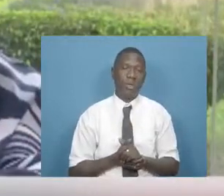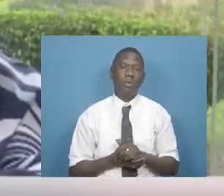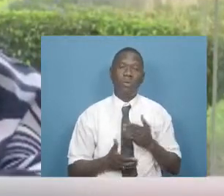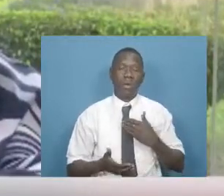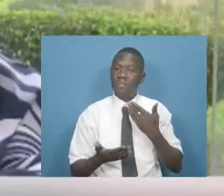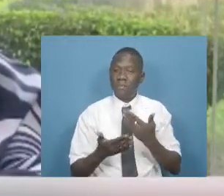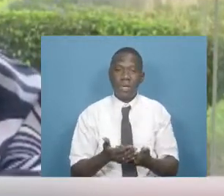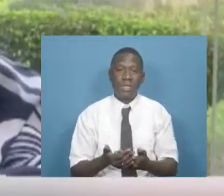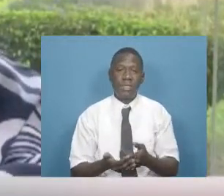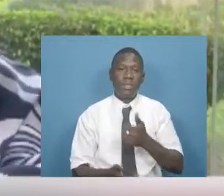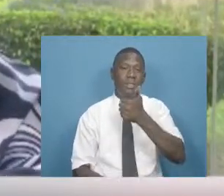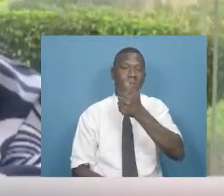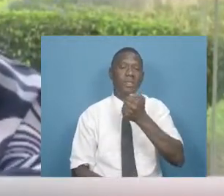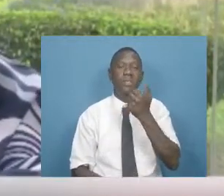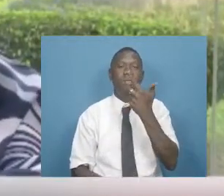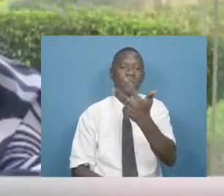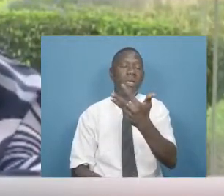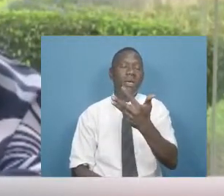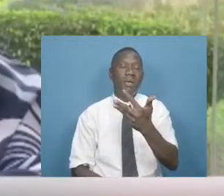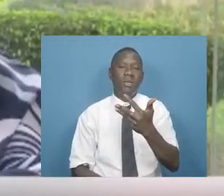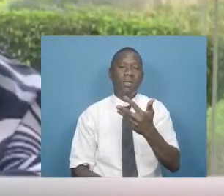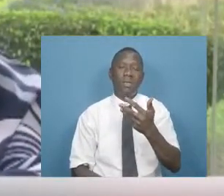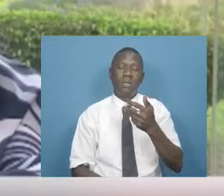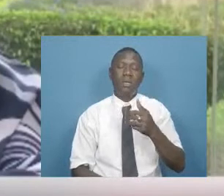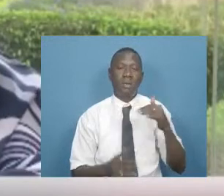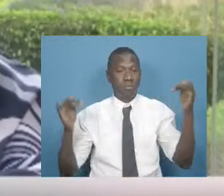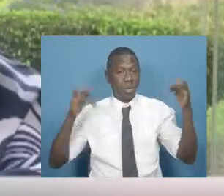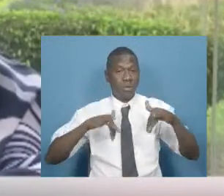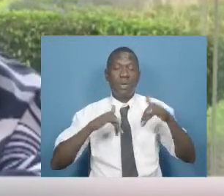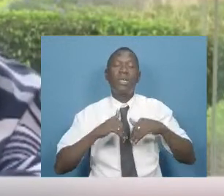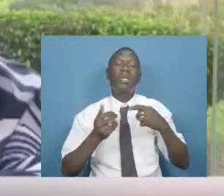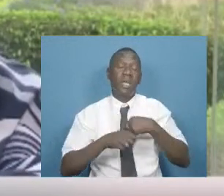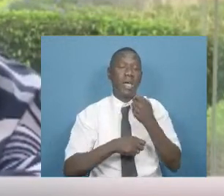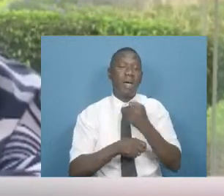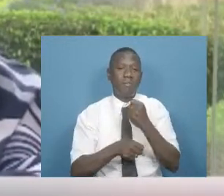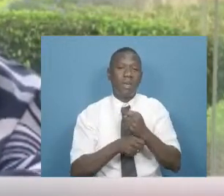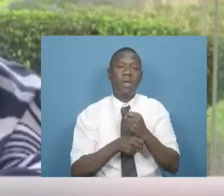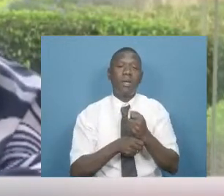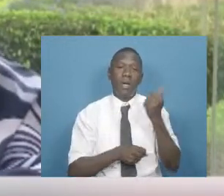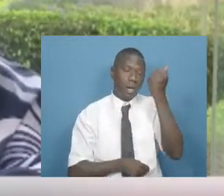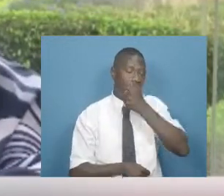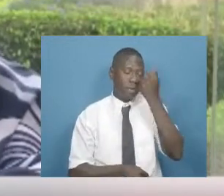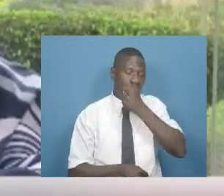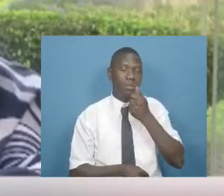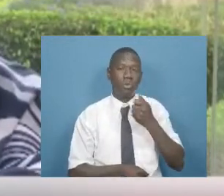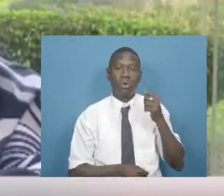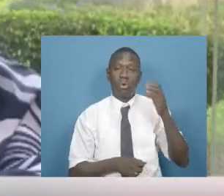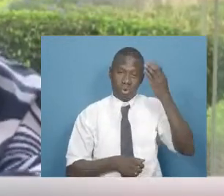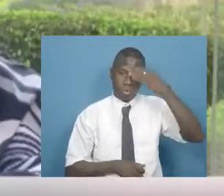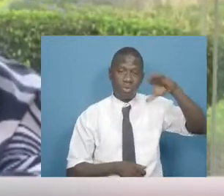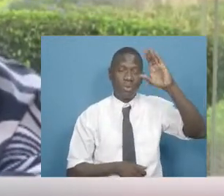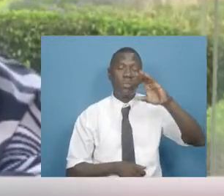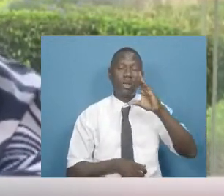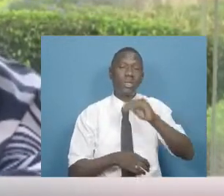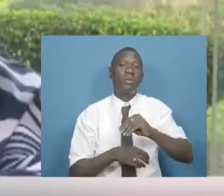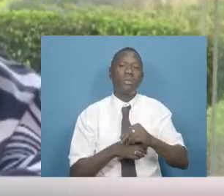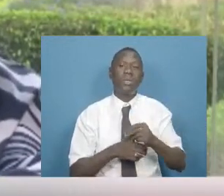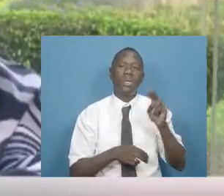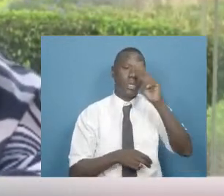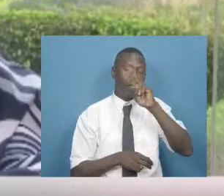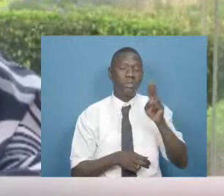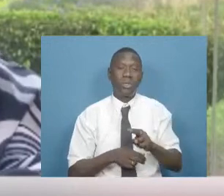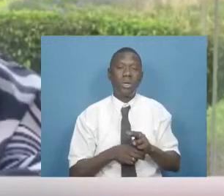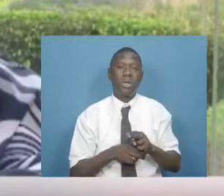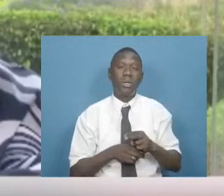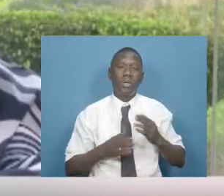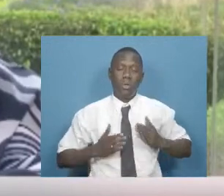Ordinary Session, the African Commission has granted affiliate status to the National Human Rights Institution, National